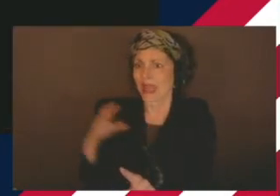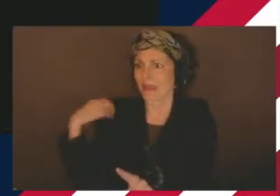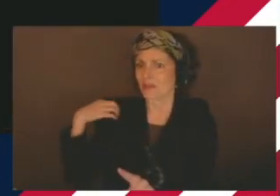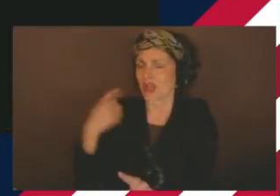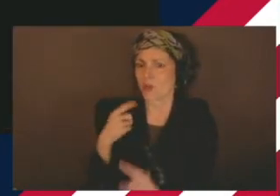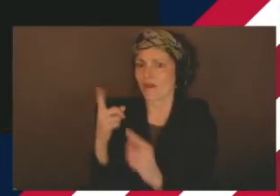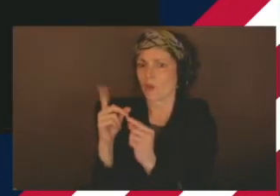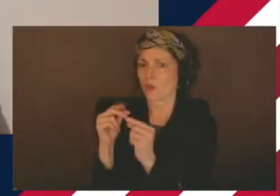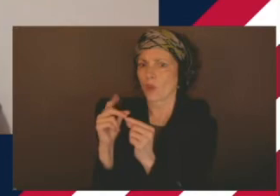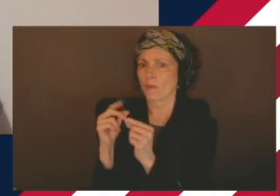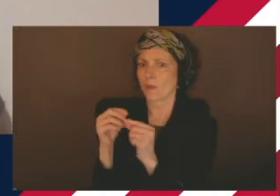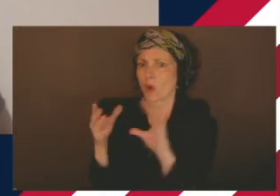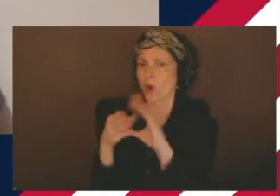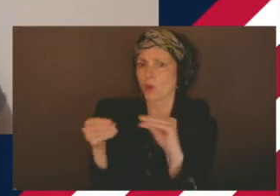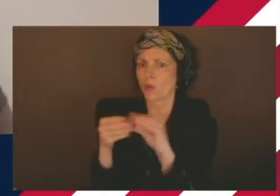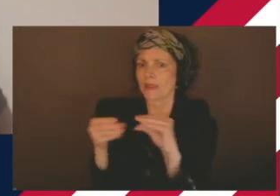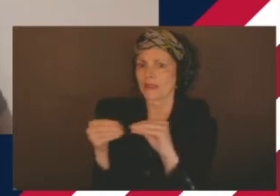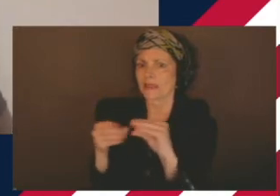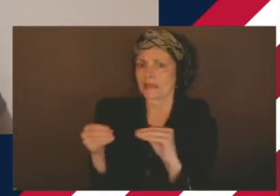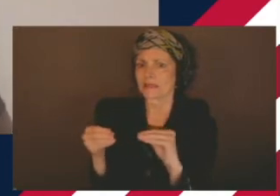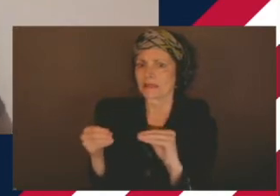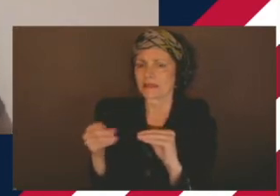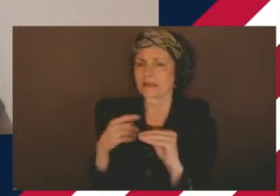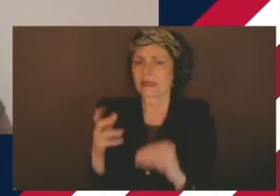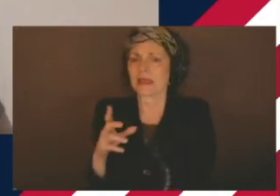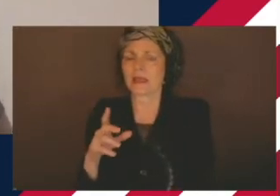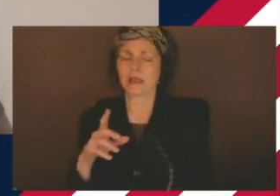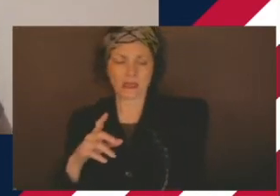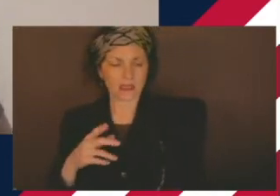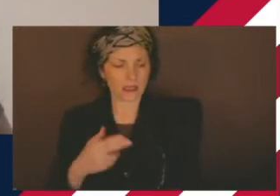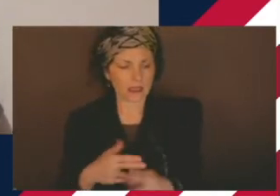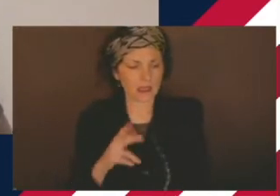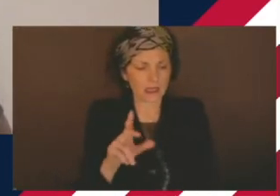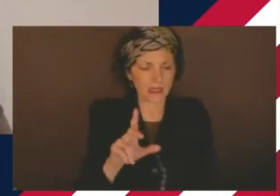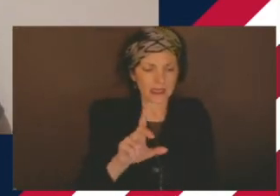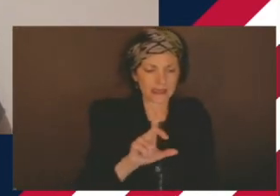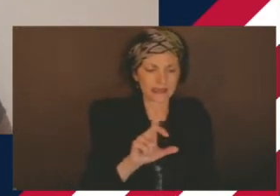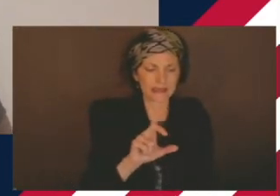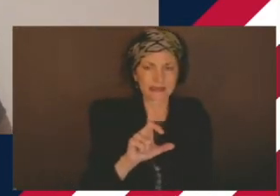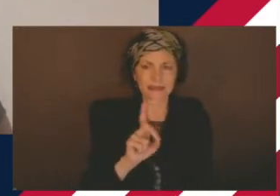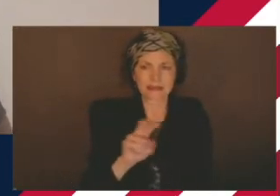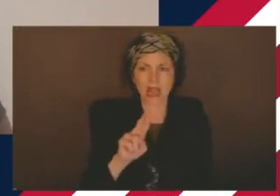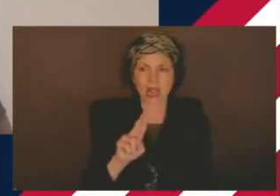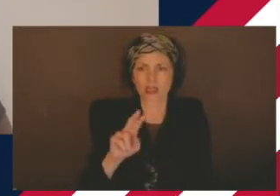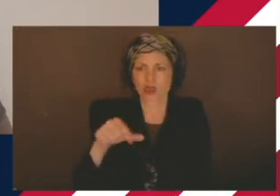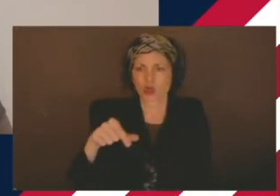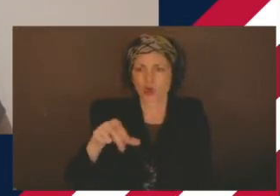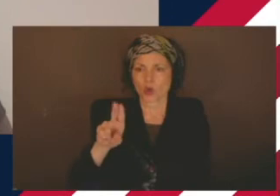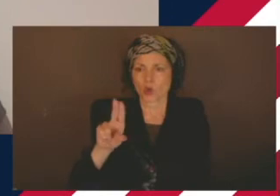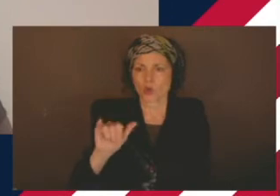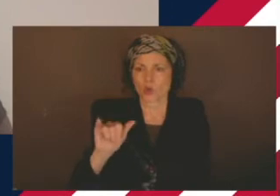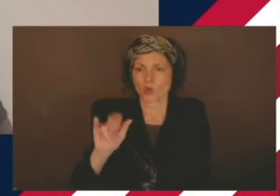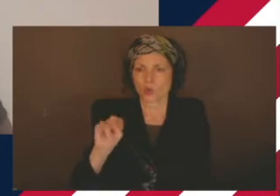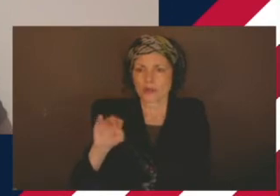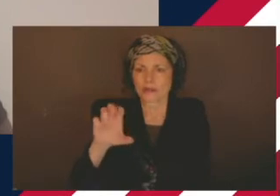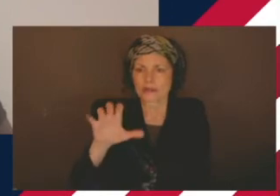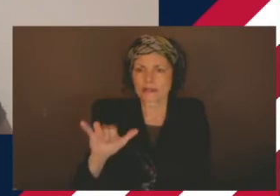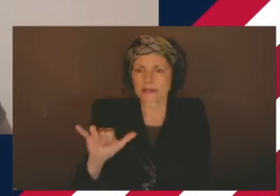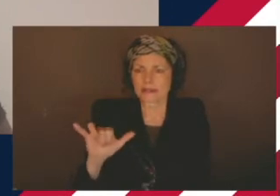the. It's Dean Quincy Rose. She's a proud Delaware State